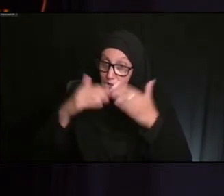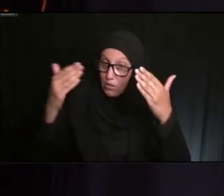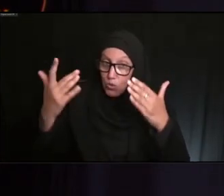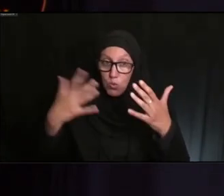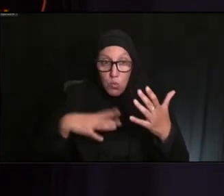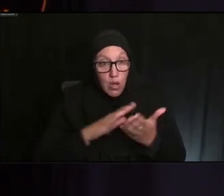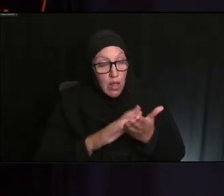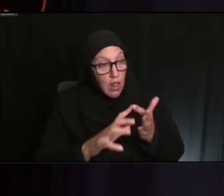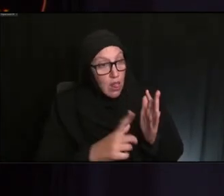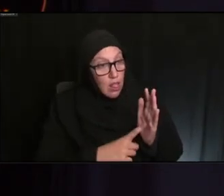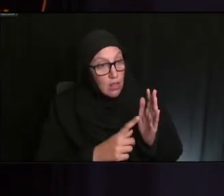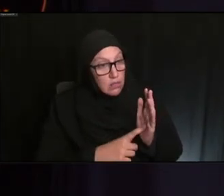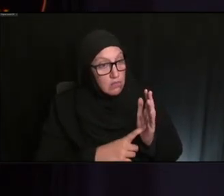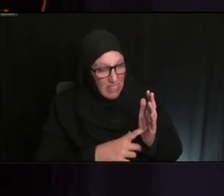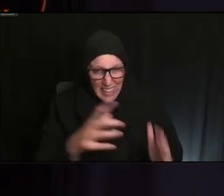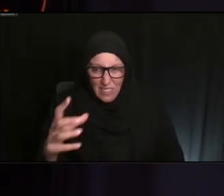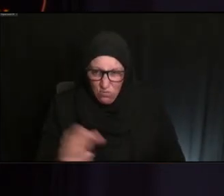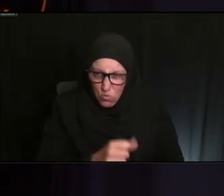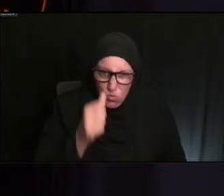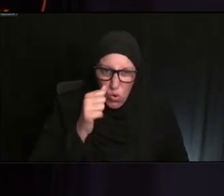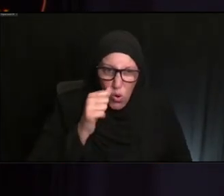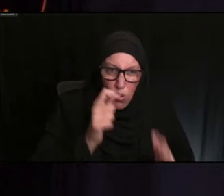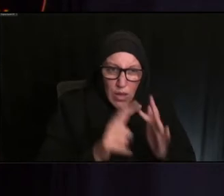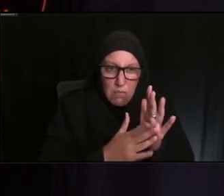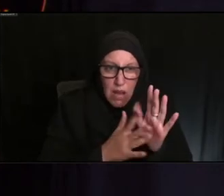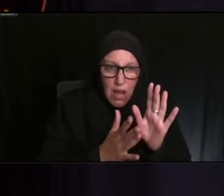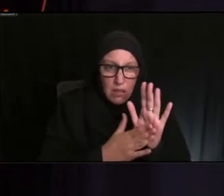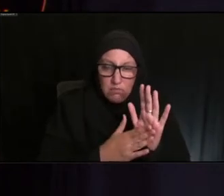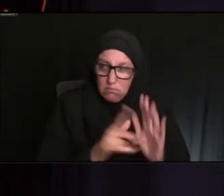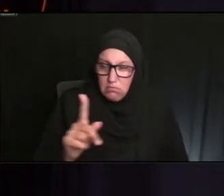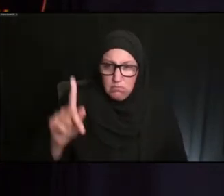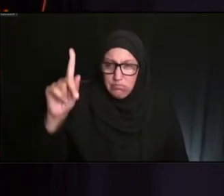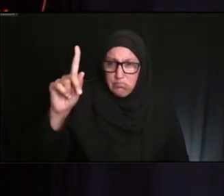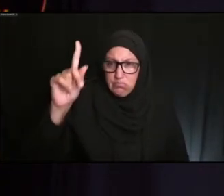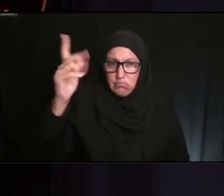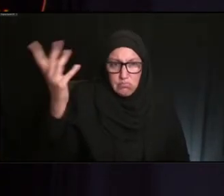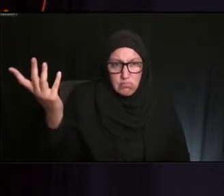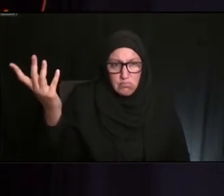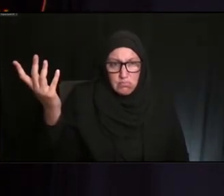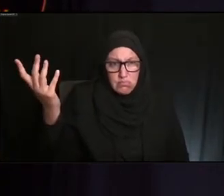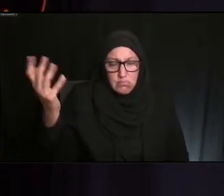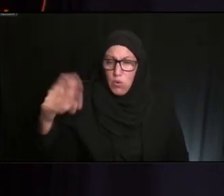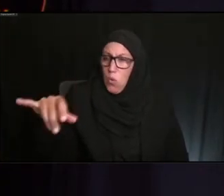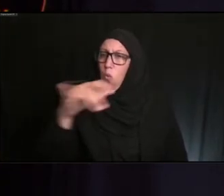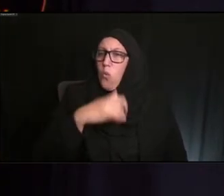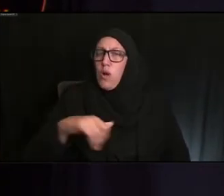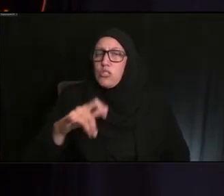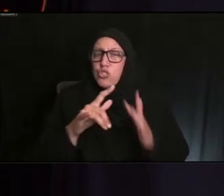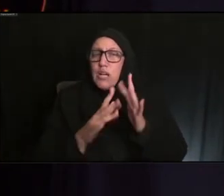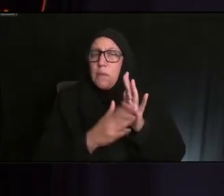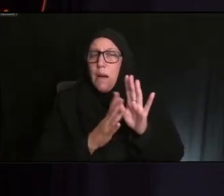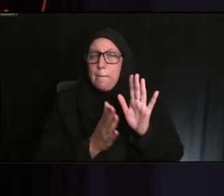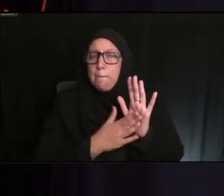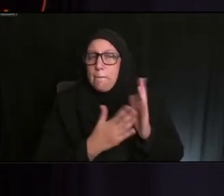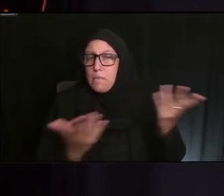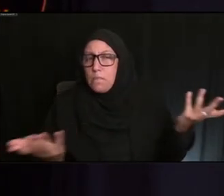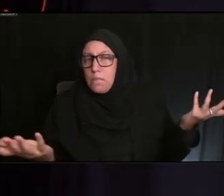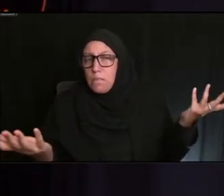imam. So the question arises, who is this imam that if I know,